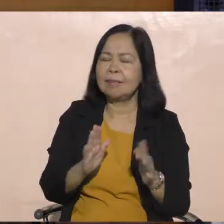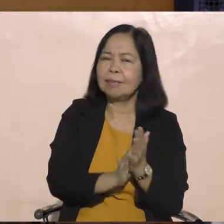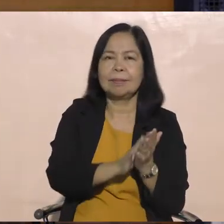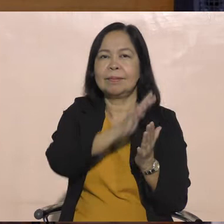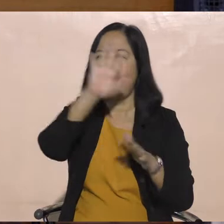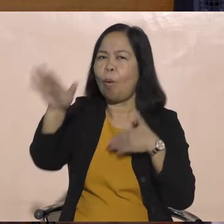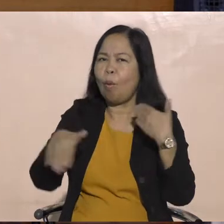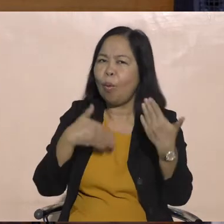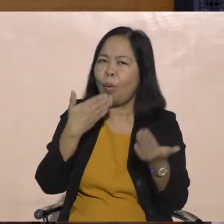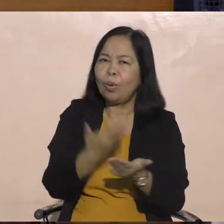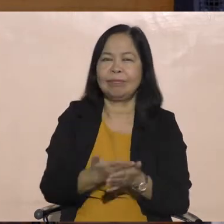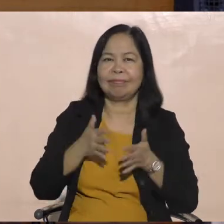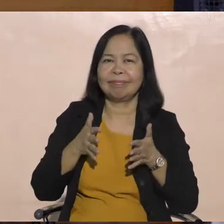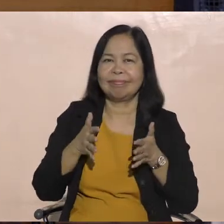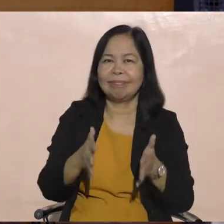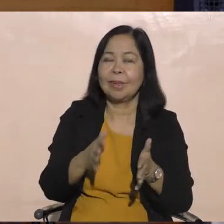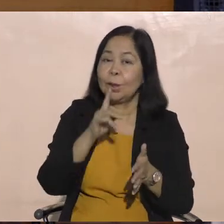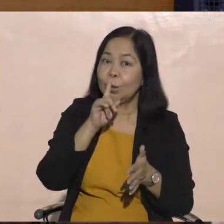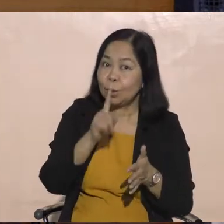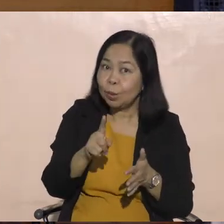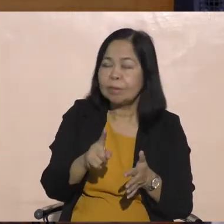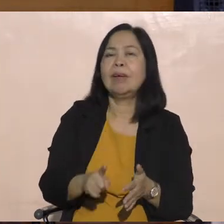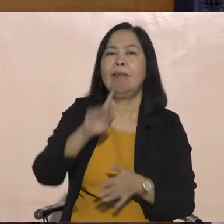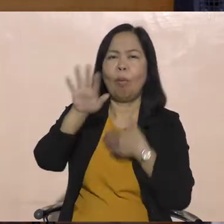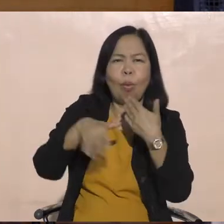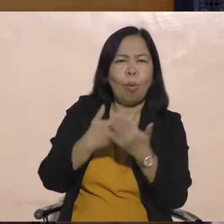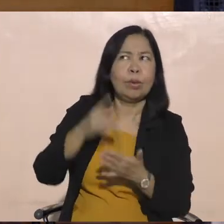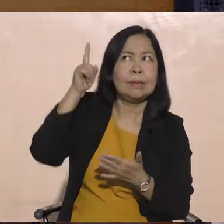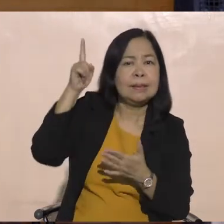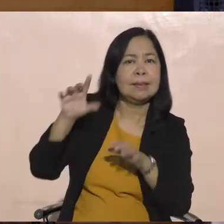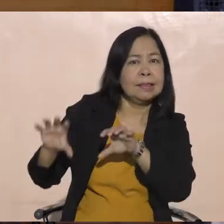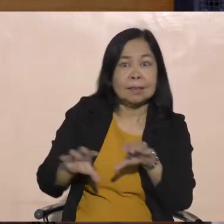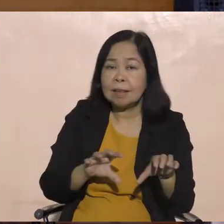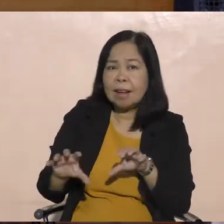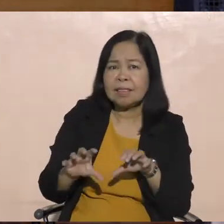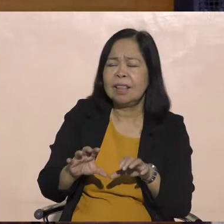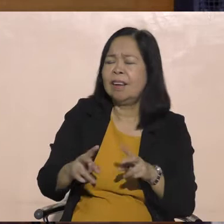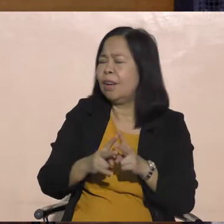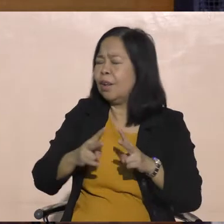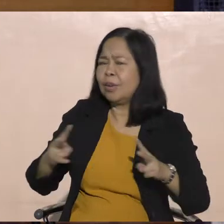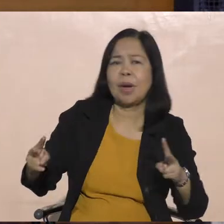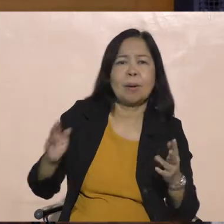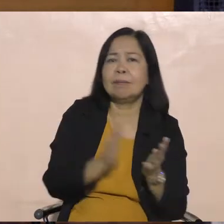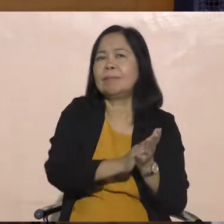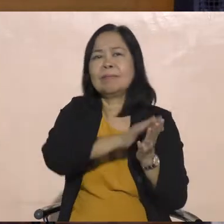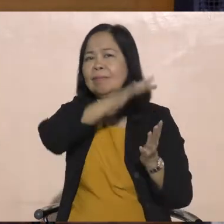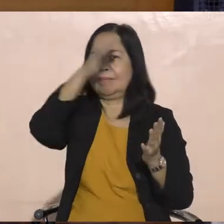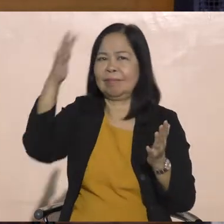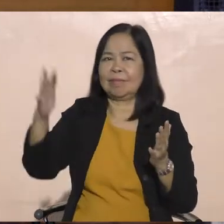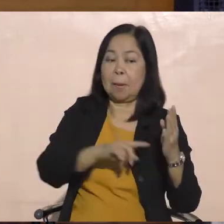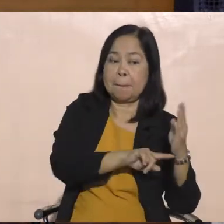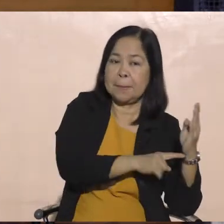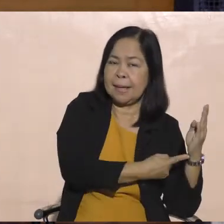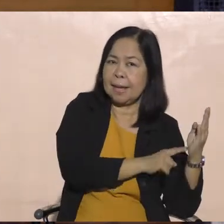glorious in all His ways. Amen. The truth is, all that He does are glorious. From beginning to